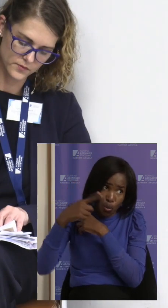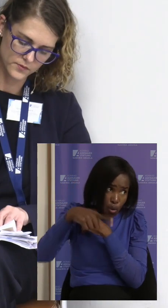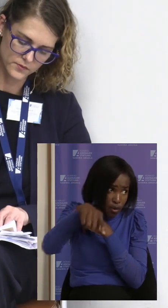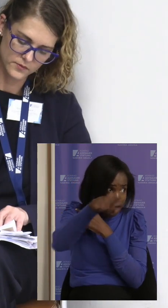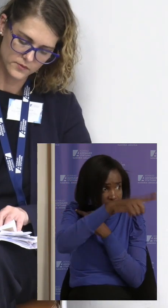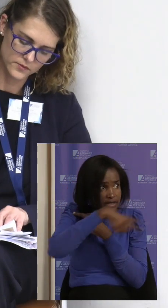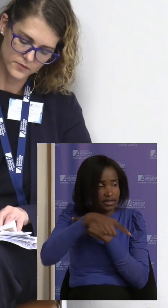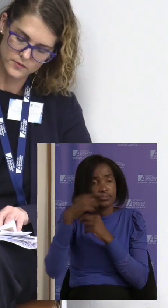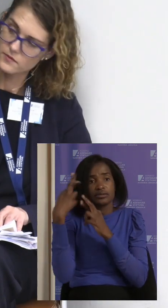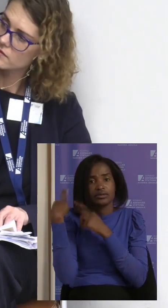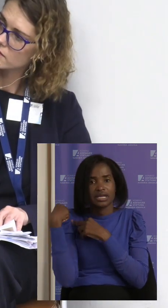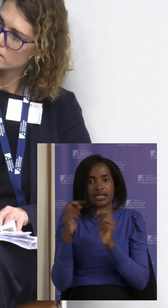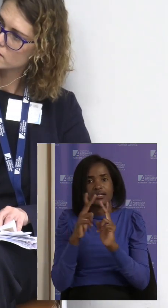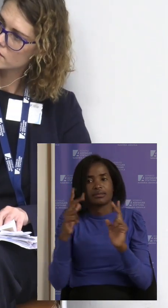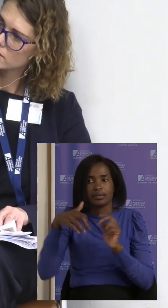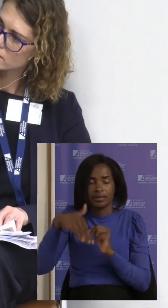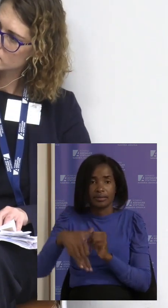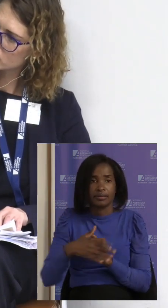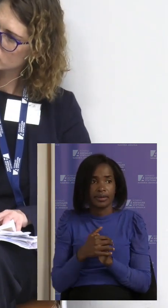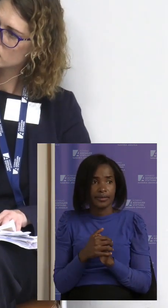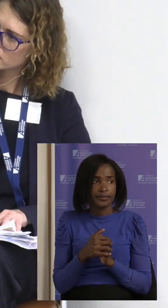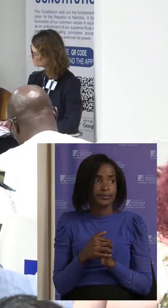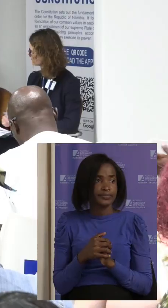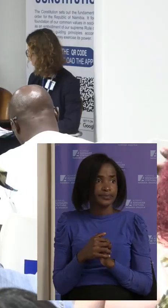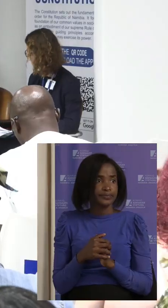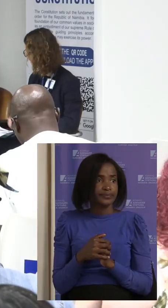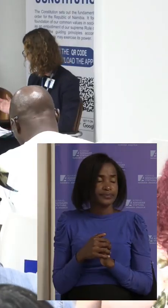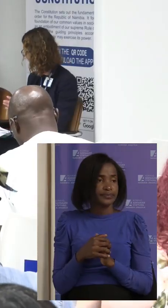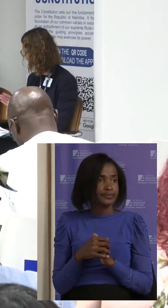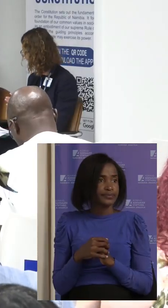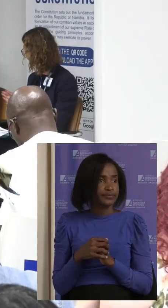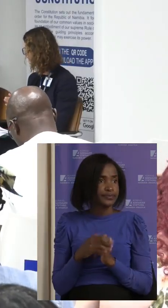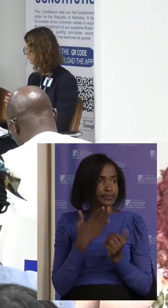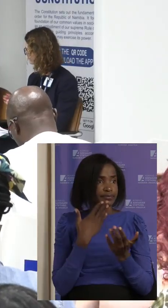us as citizens. Yeah.